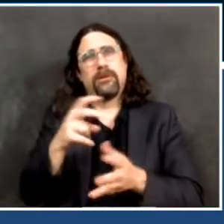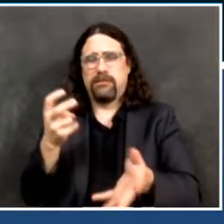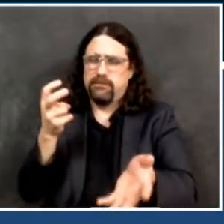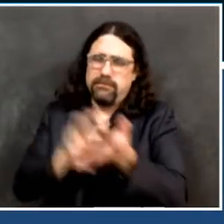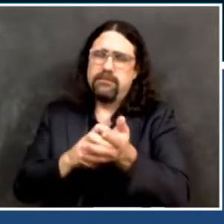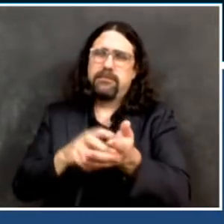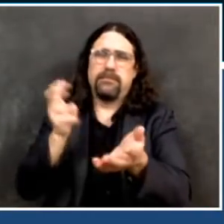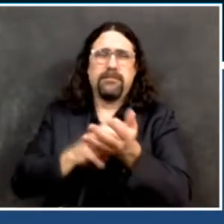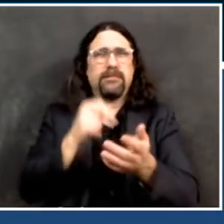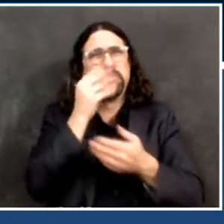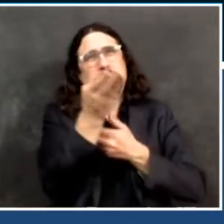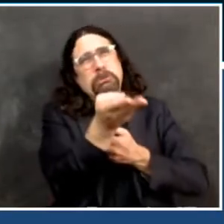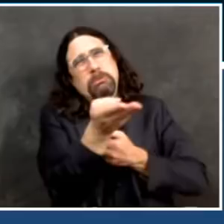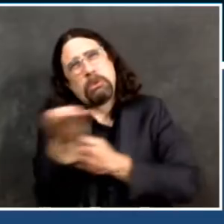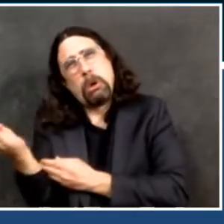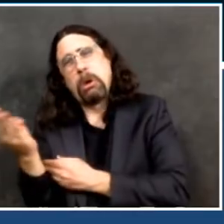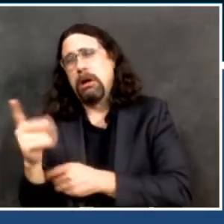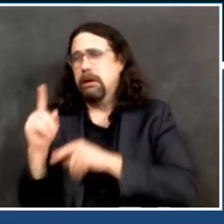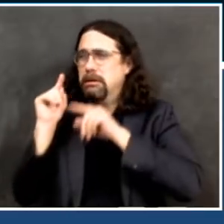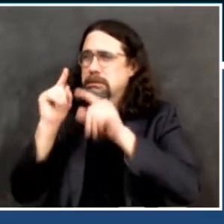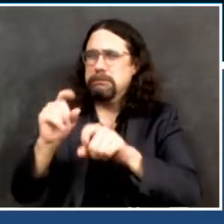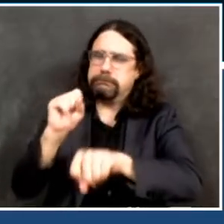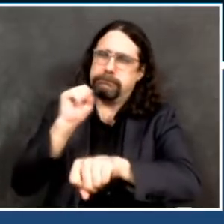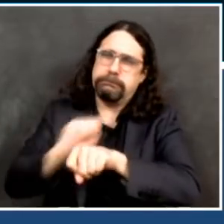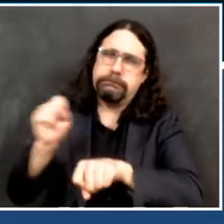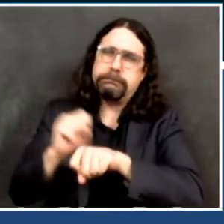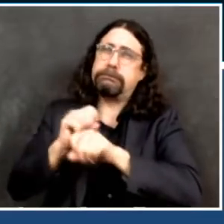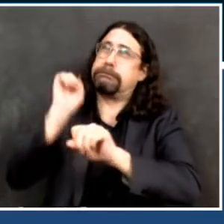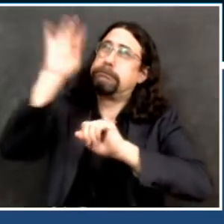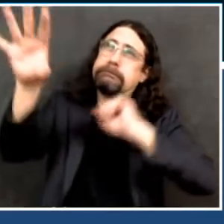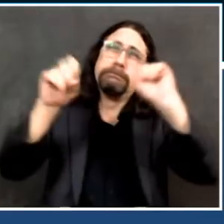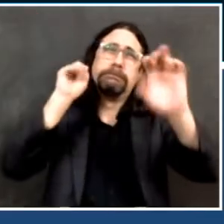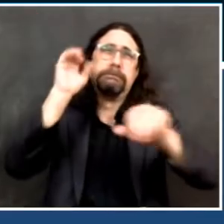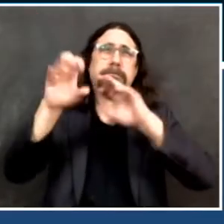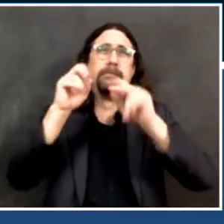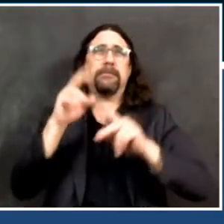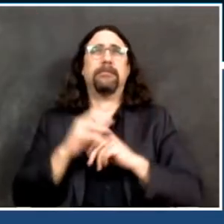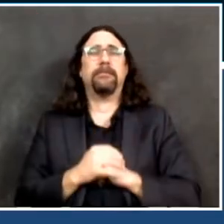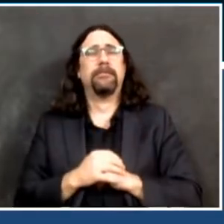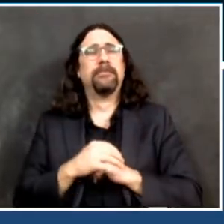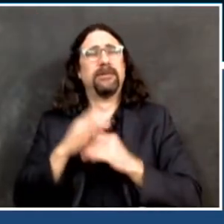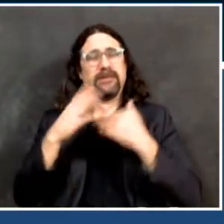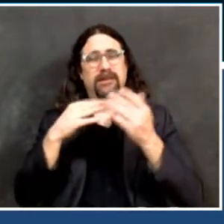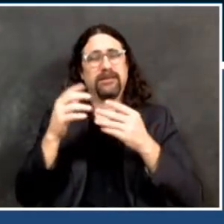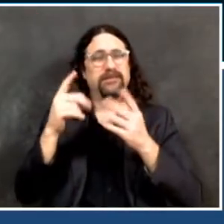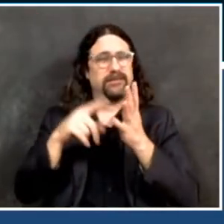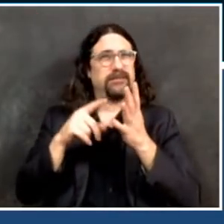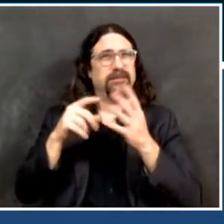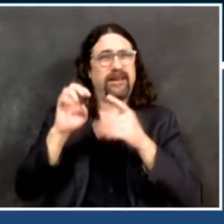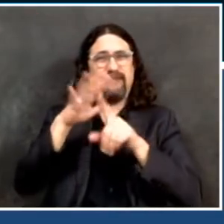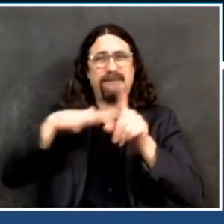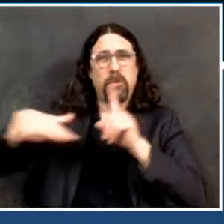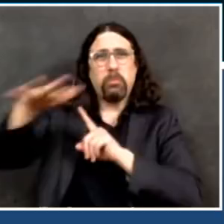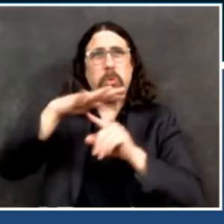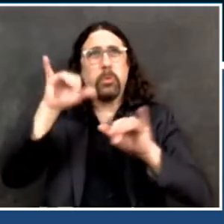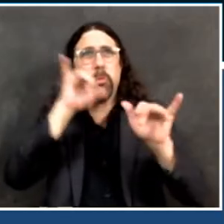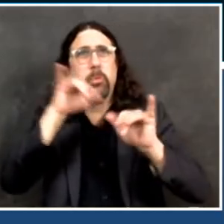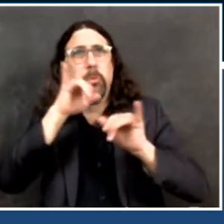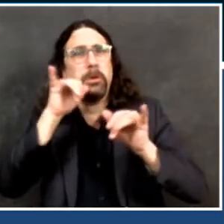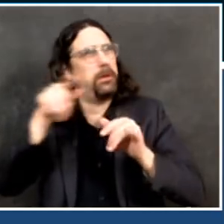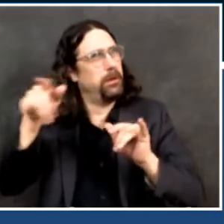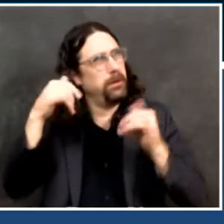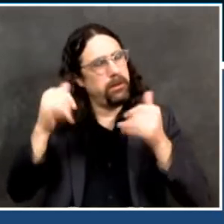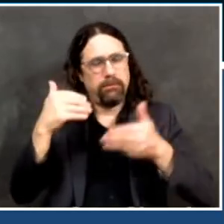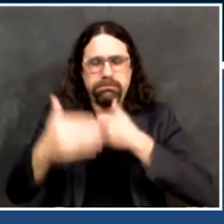go to the supermarket, you go to grocery, please say thank you to them, because it's not easy for them or their families. We appreciate them.